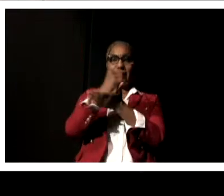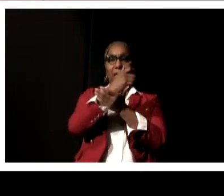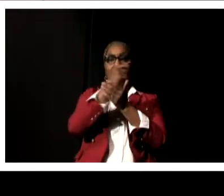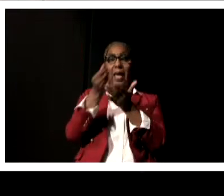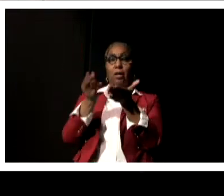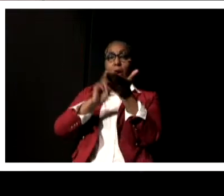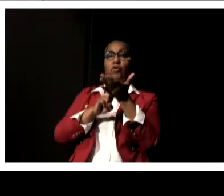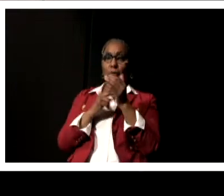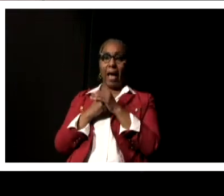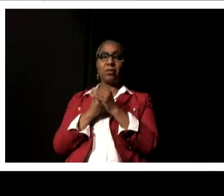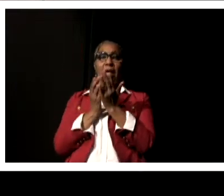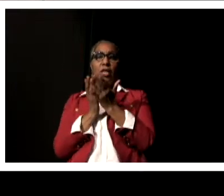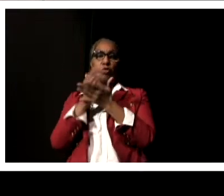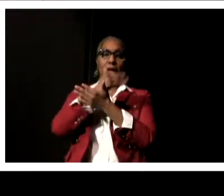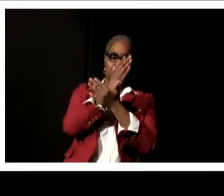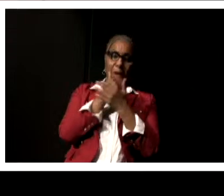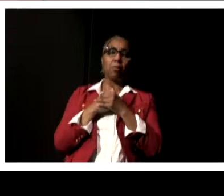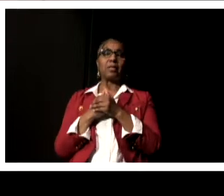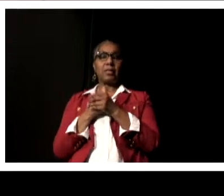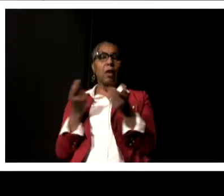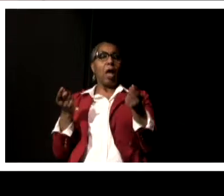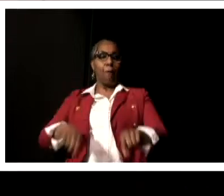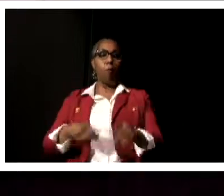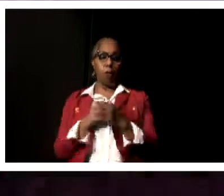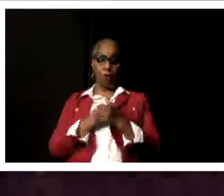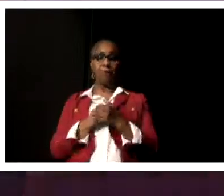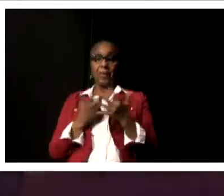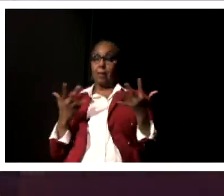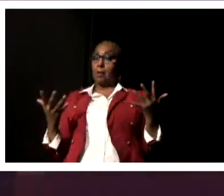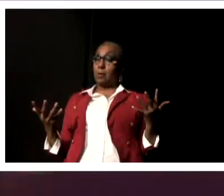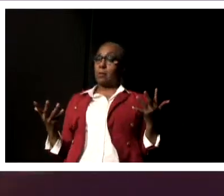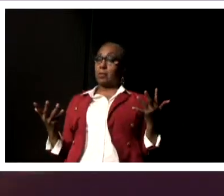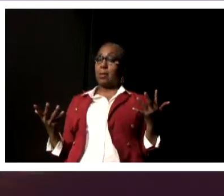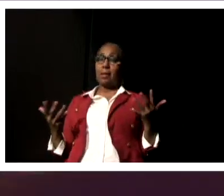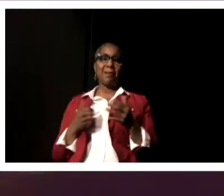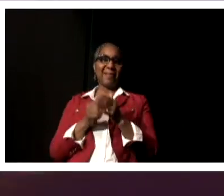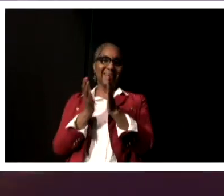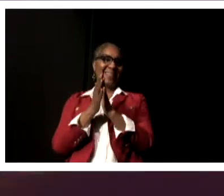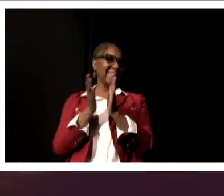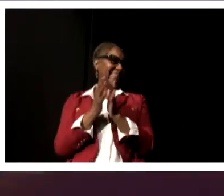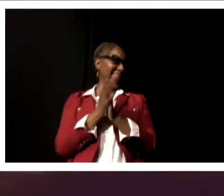contracts. Transparency at work. See, this is a